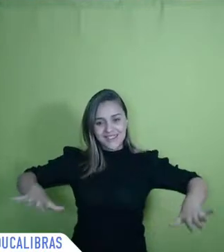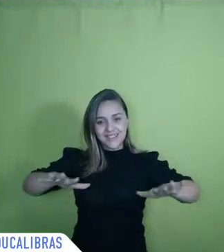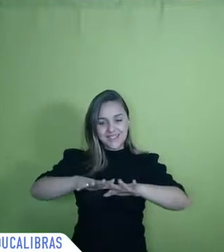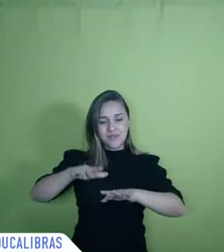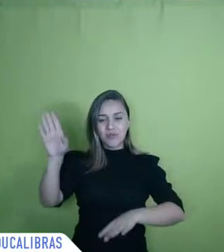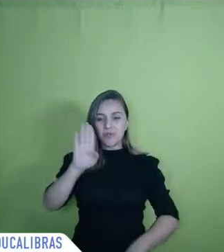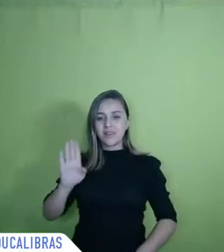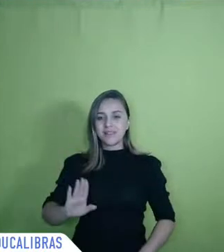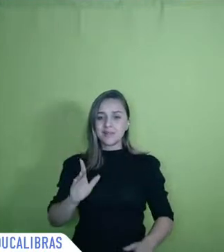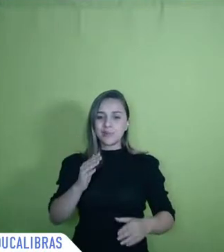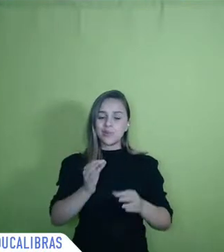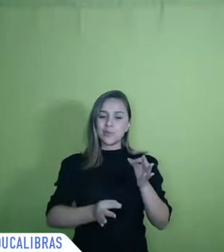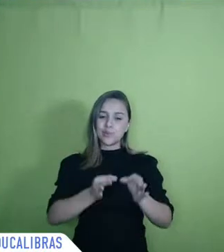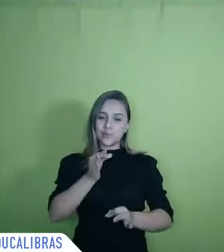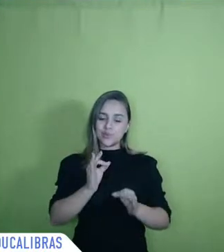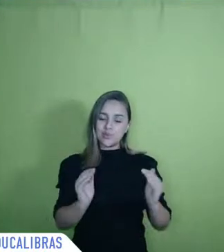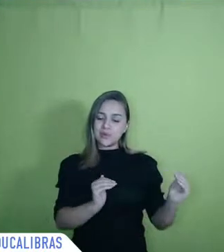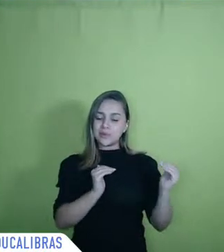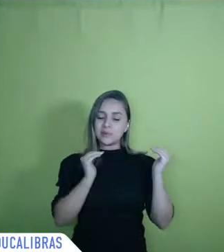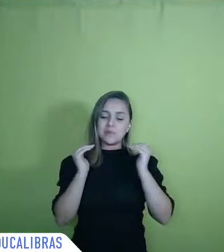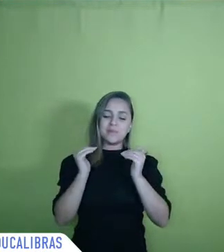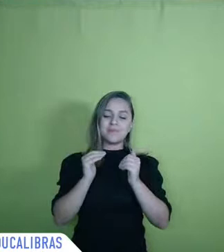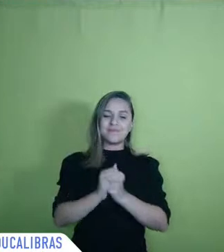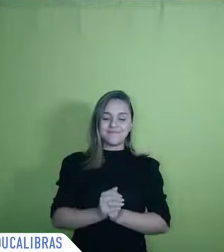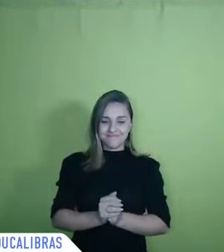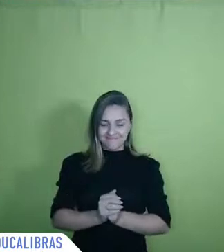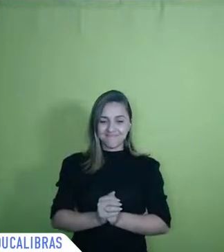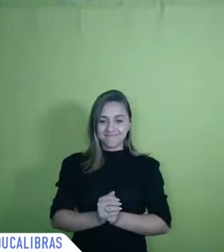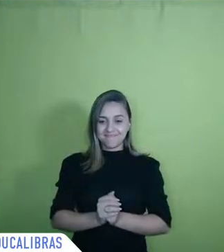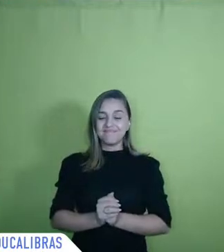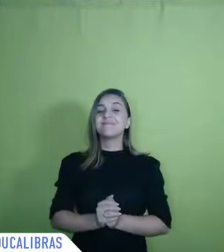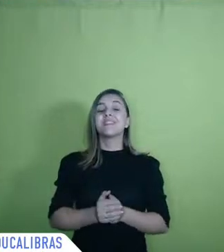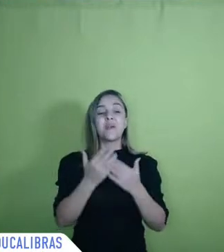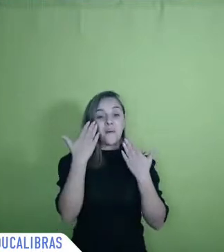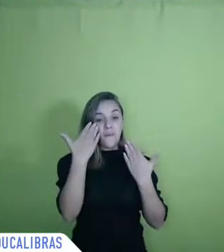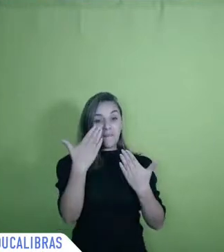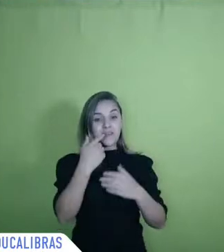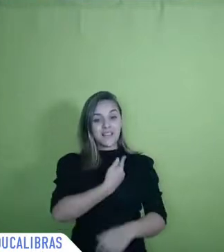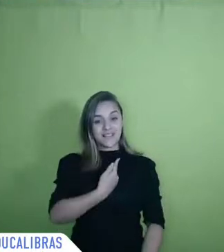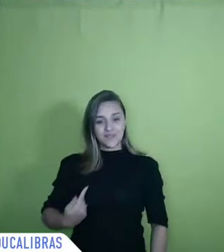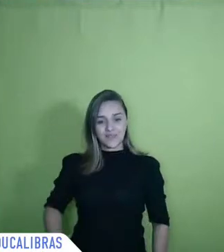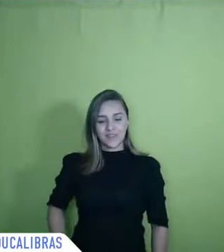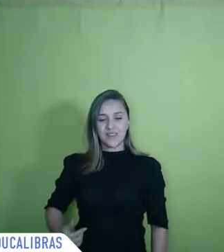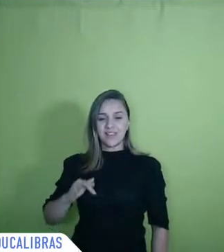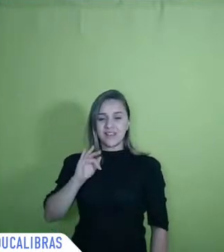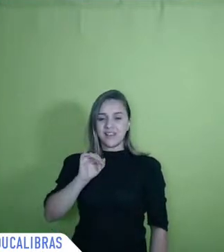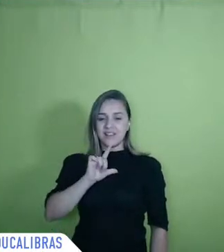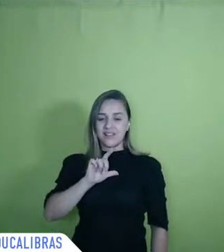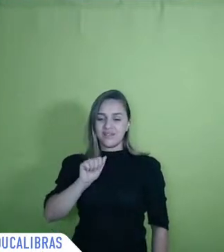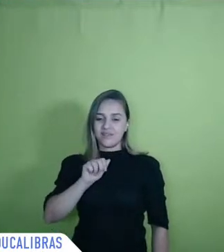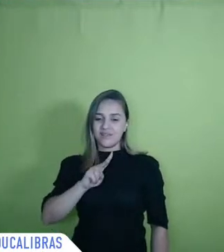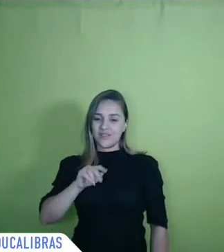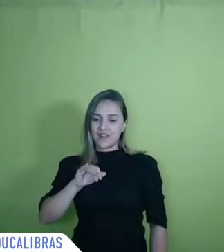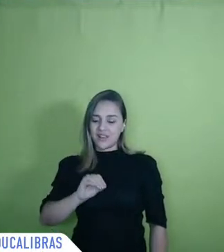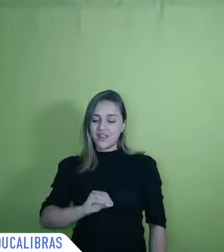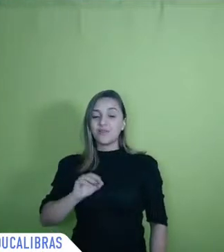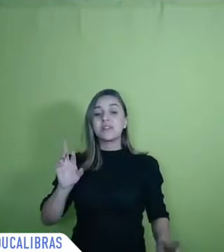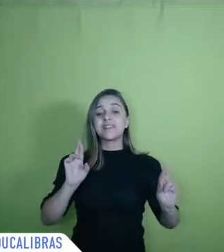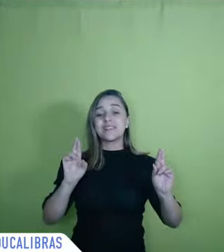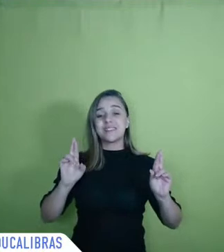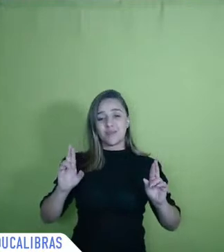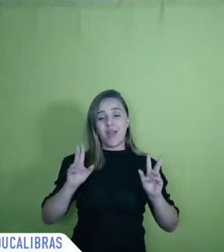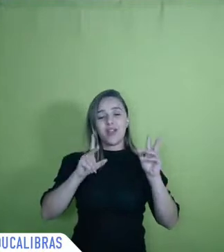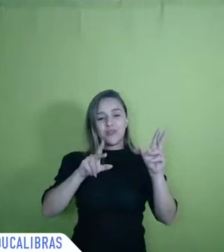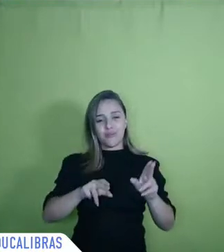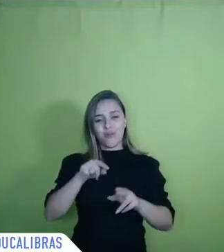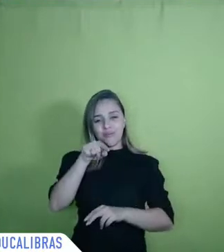population to make a fairer and sovereign country. Thank you very much, Governor. I hope one day